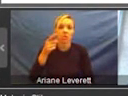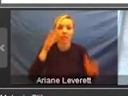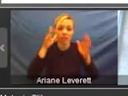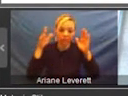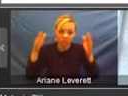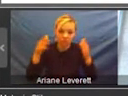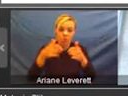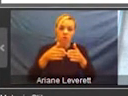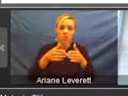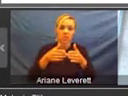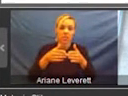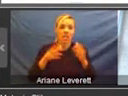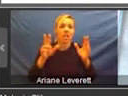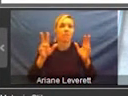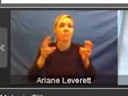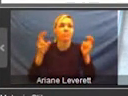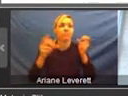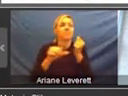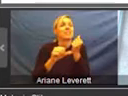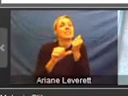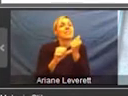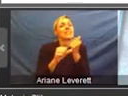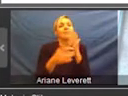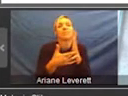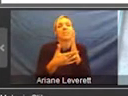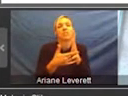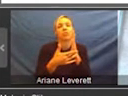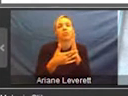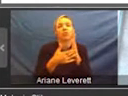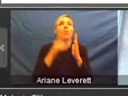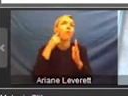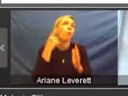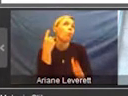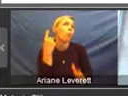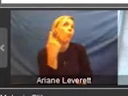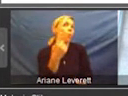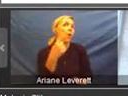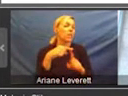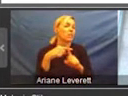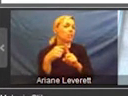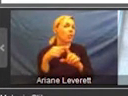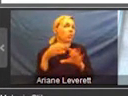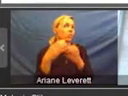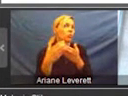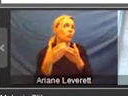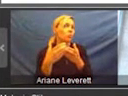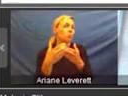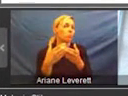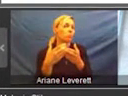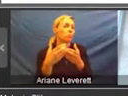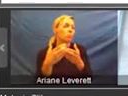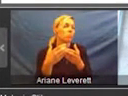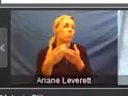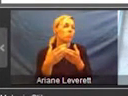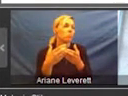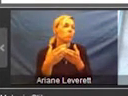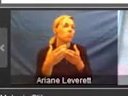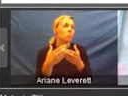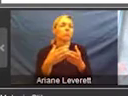technologies that are usually tailored to the needs of one specific target group, whilst the universal design is